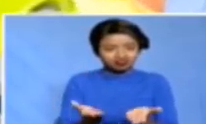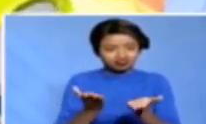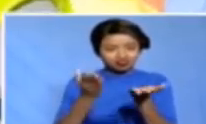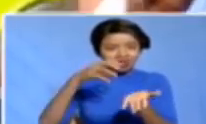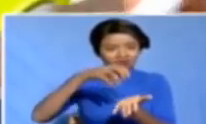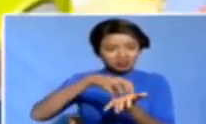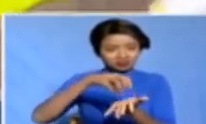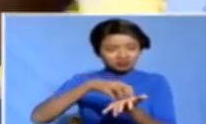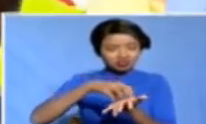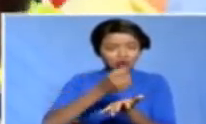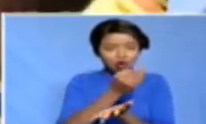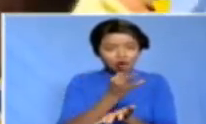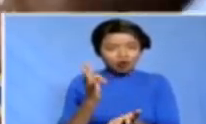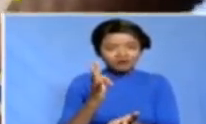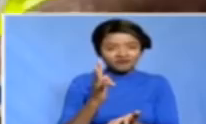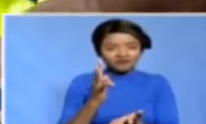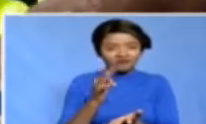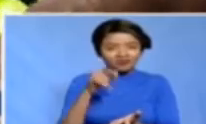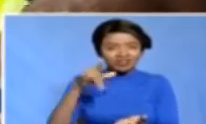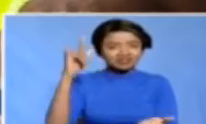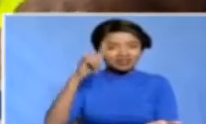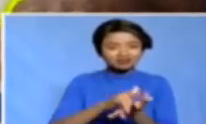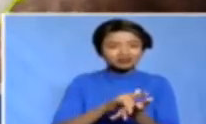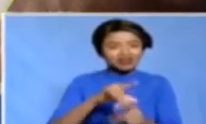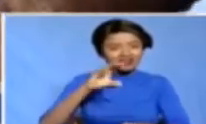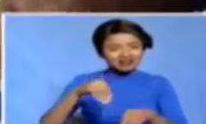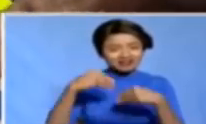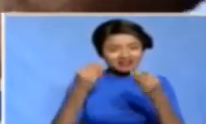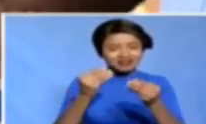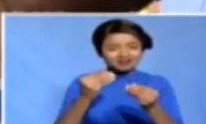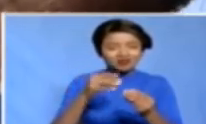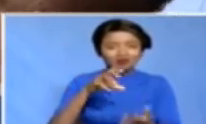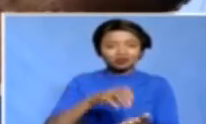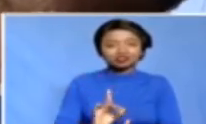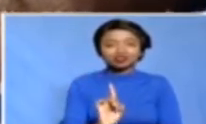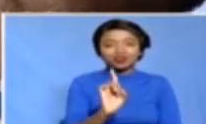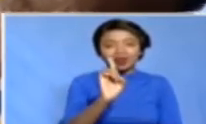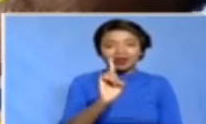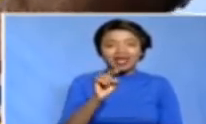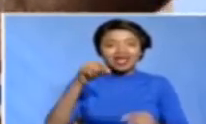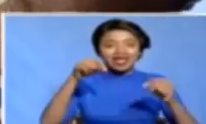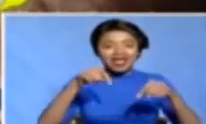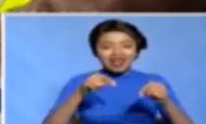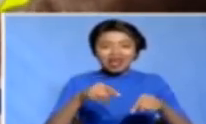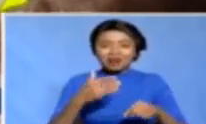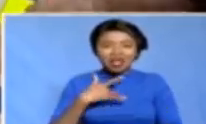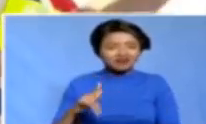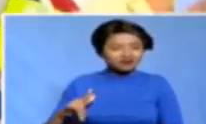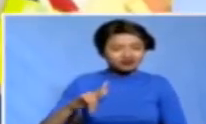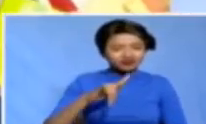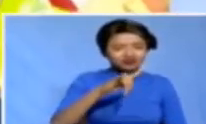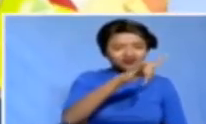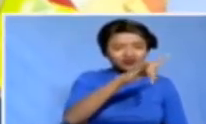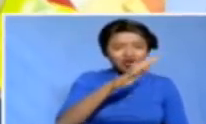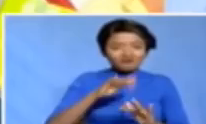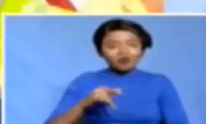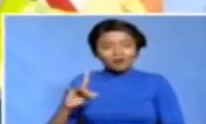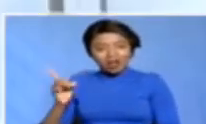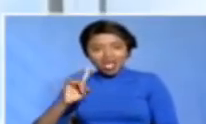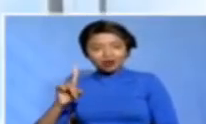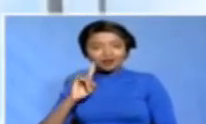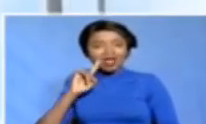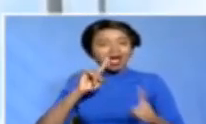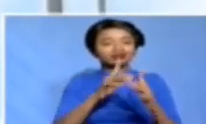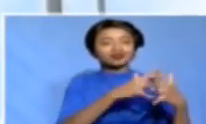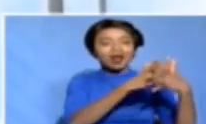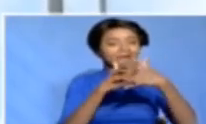point where we were granted Category 1. Today we have flights directly flying from Nairobi to the US.